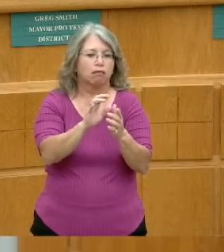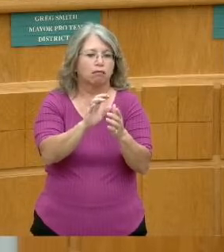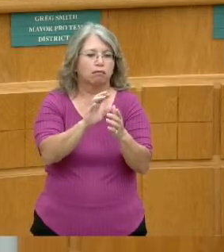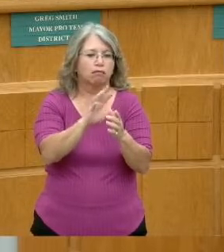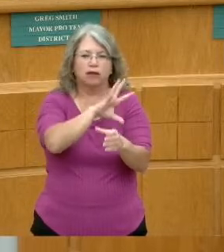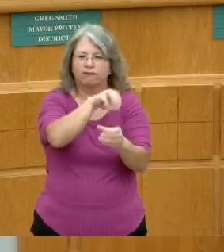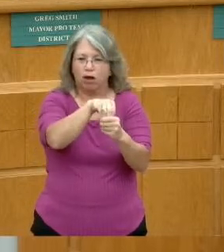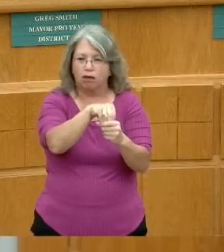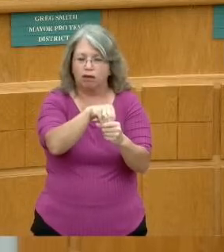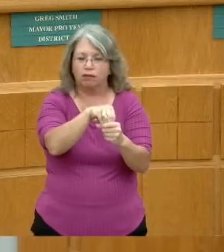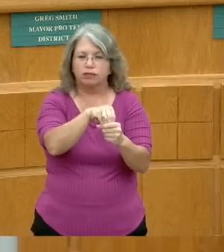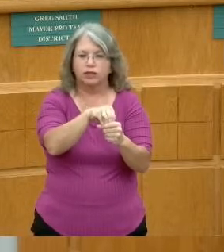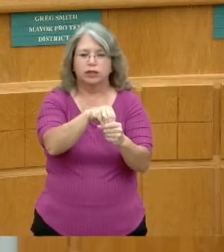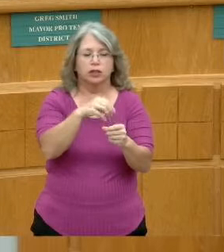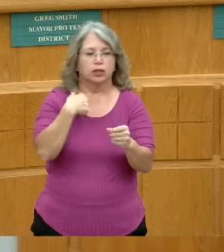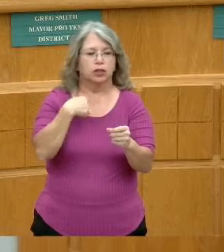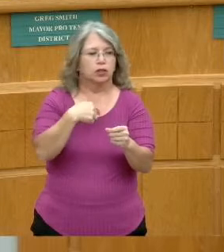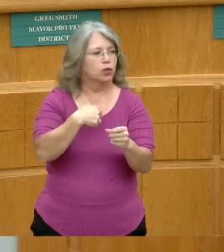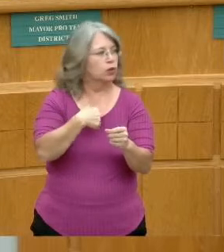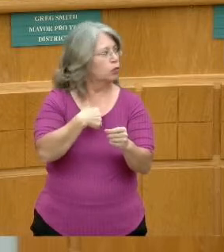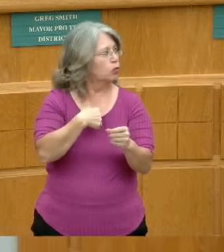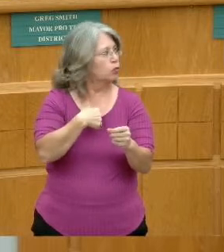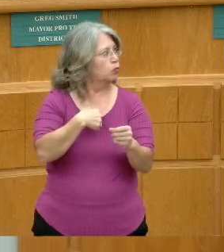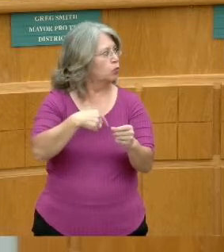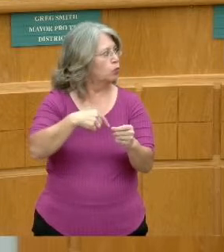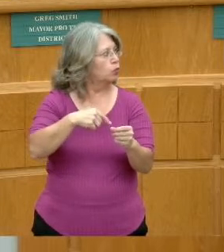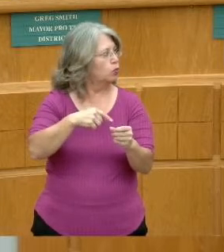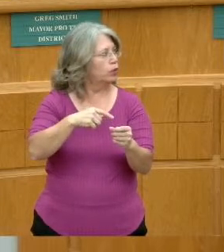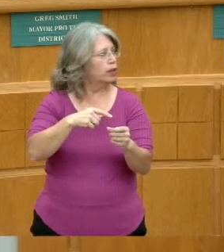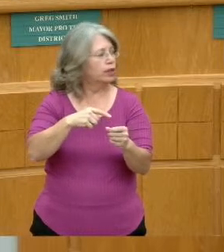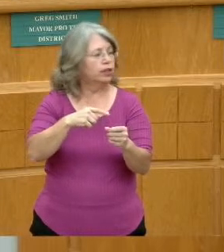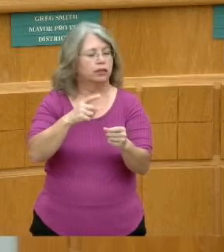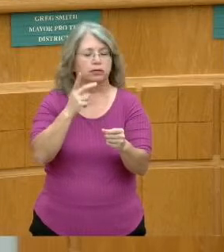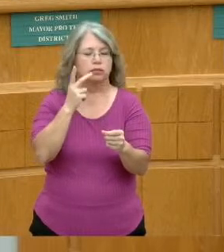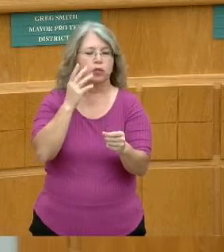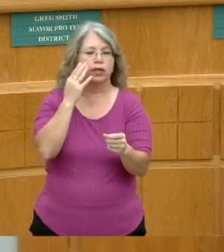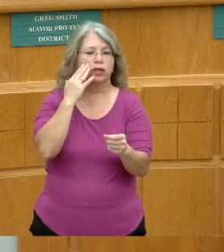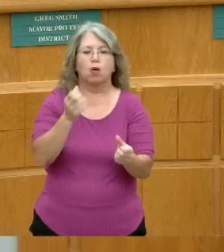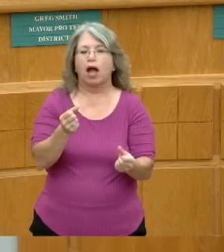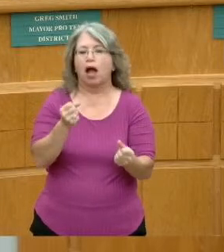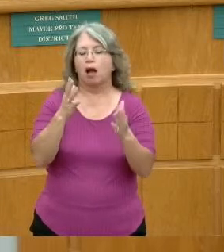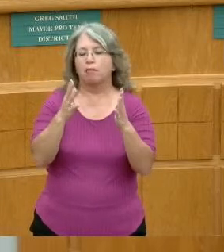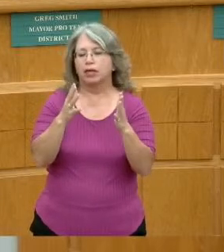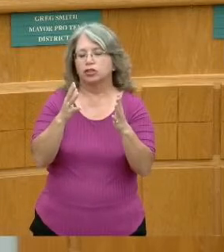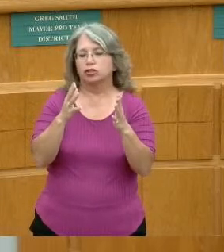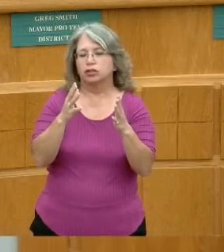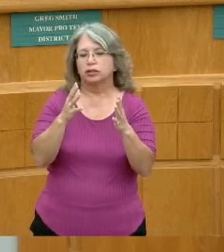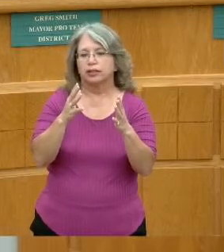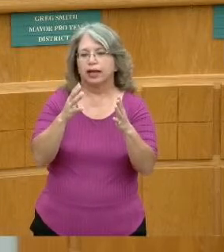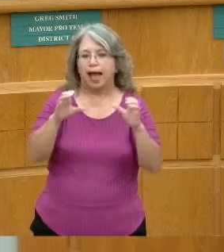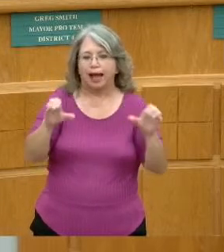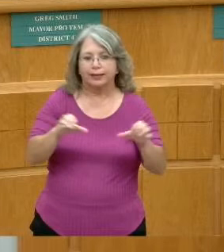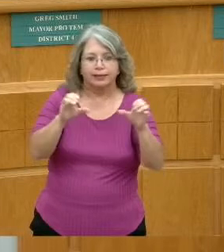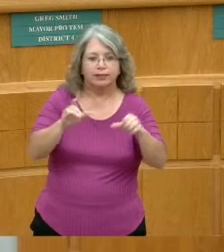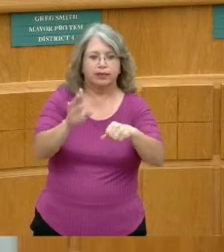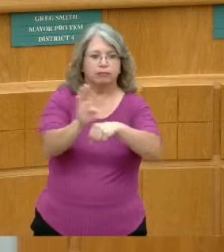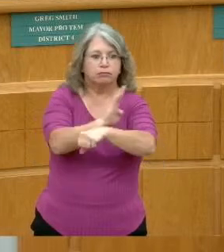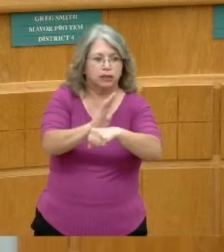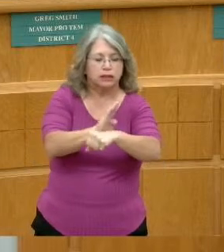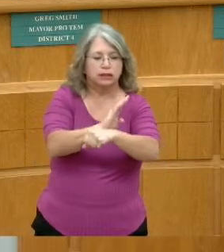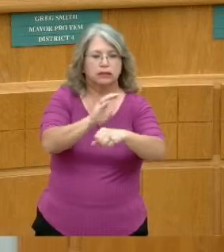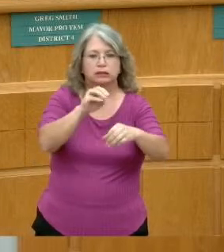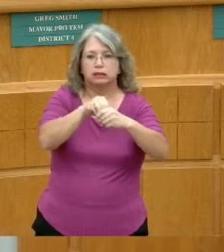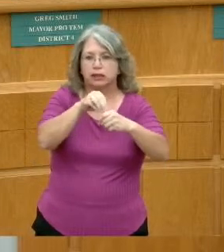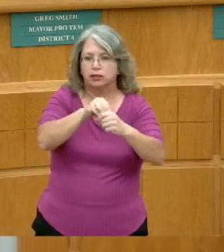traffic. We've scaled this to the relative amount of foot traffic that was occurring in January and February in